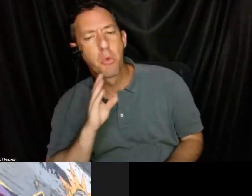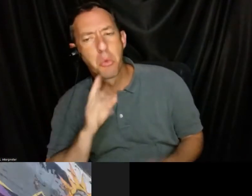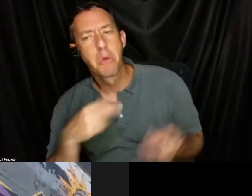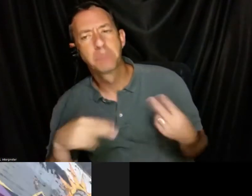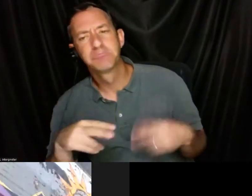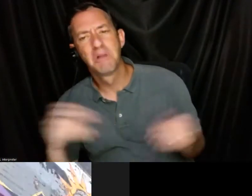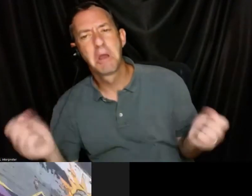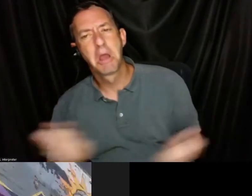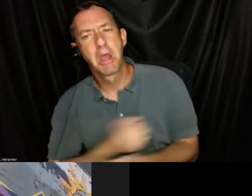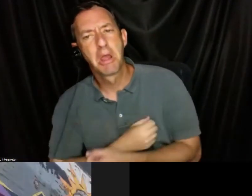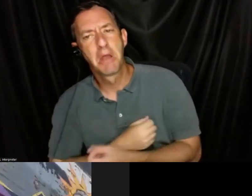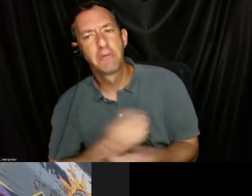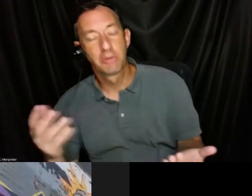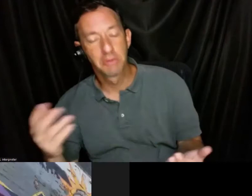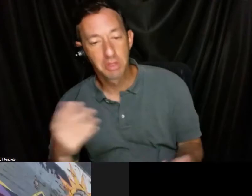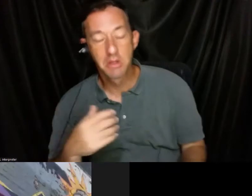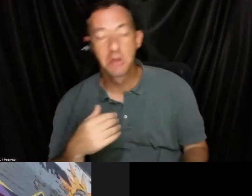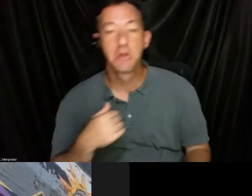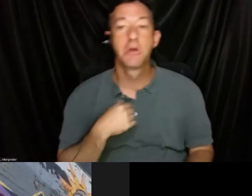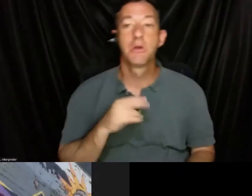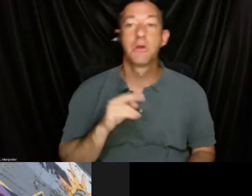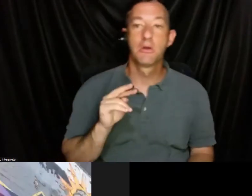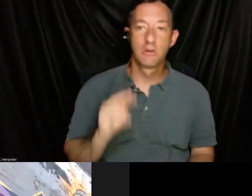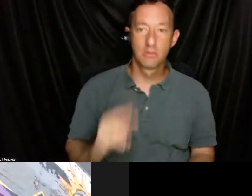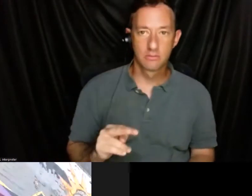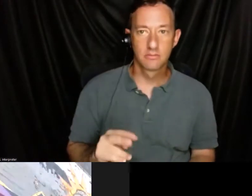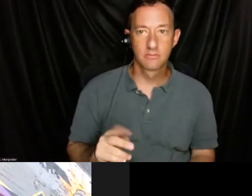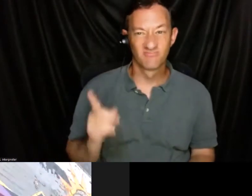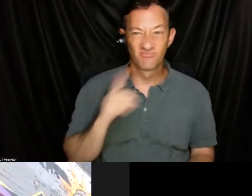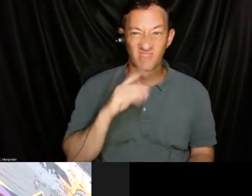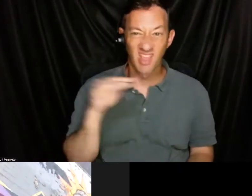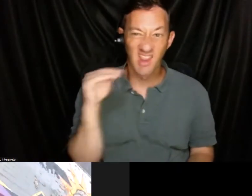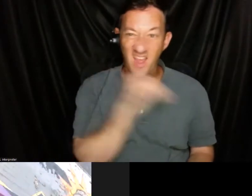at all that. And they actually lied to me.